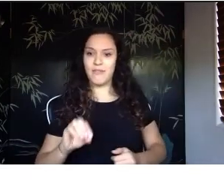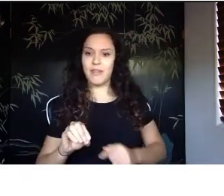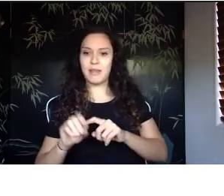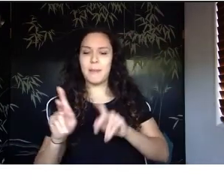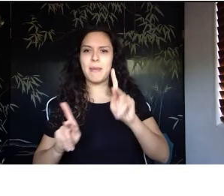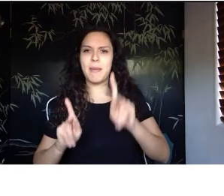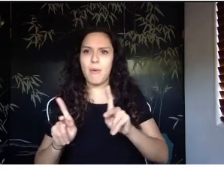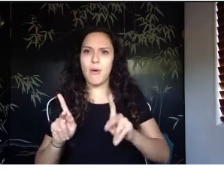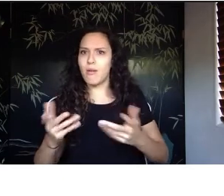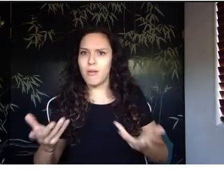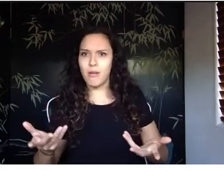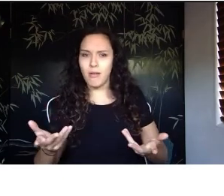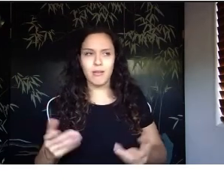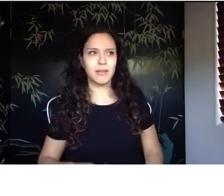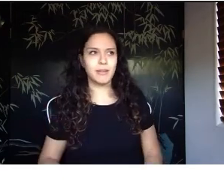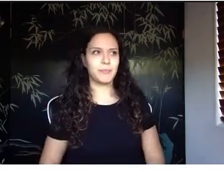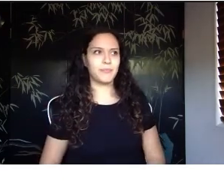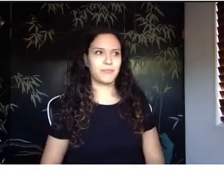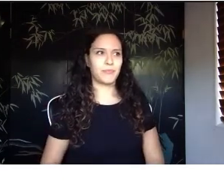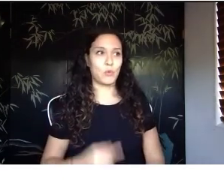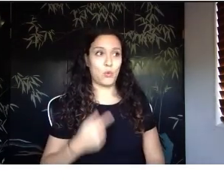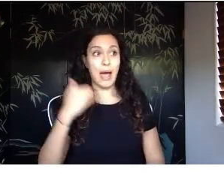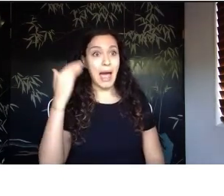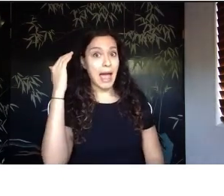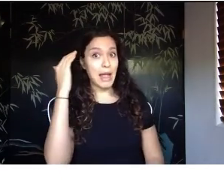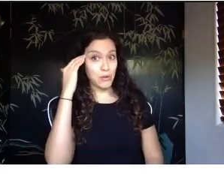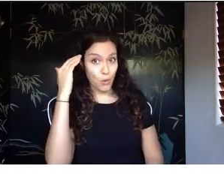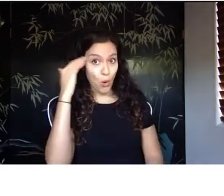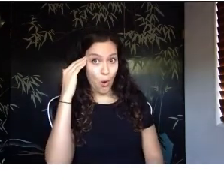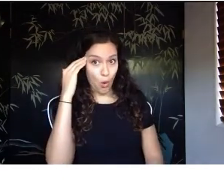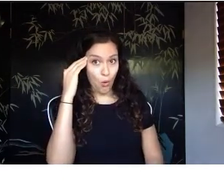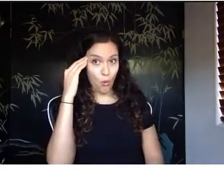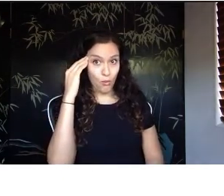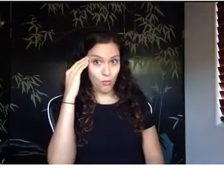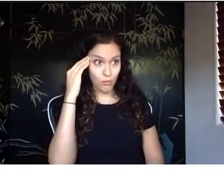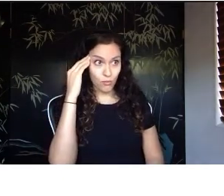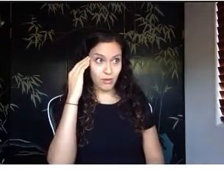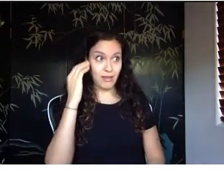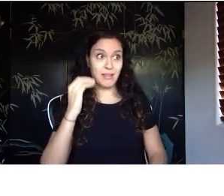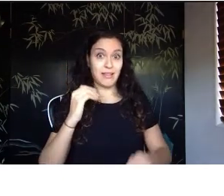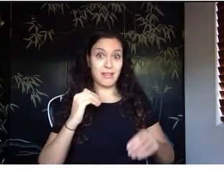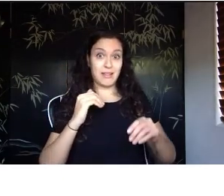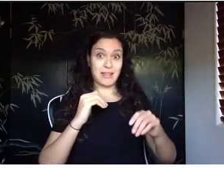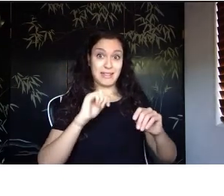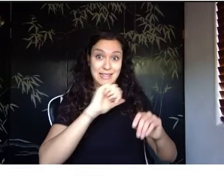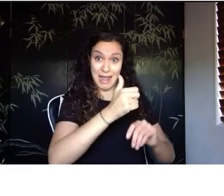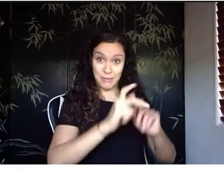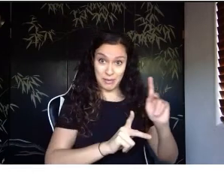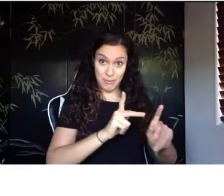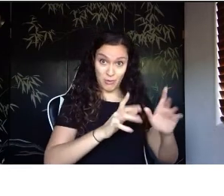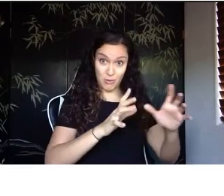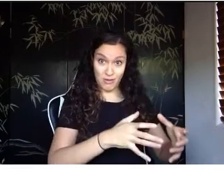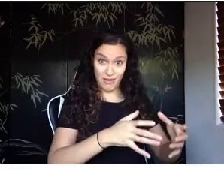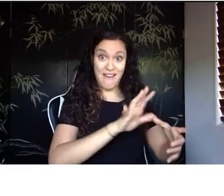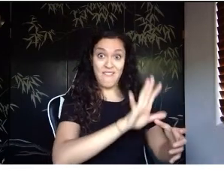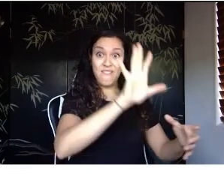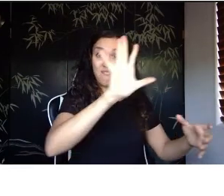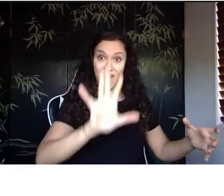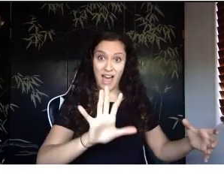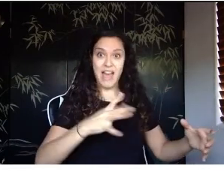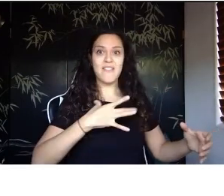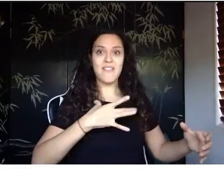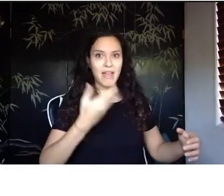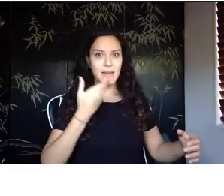fraction represents what you already know. I know that 5 out of 10 people like pizza. So I set up what I